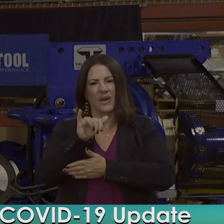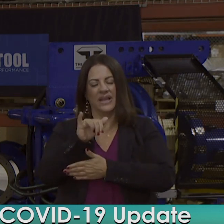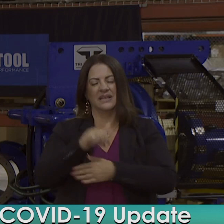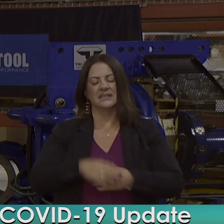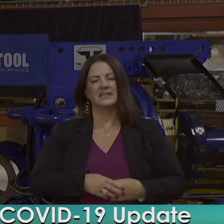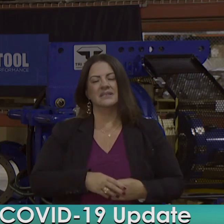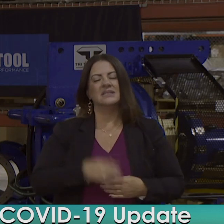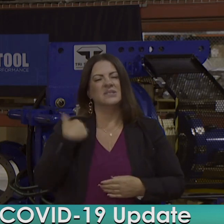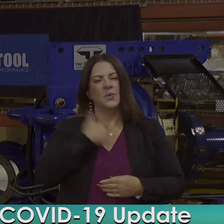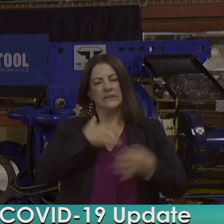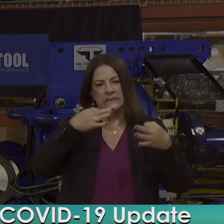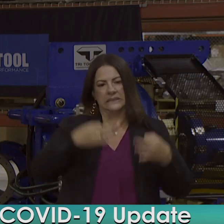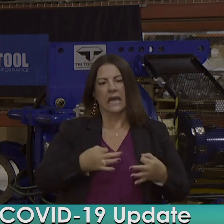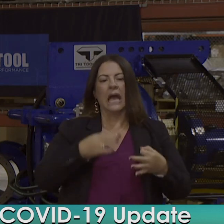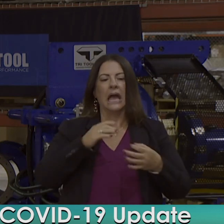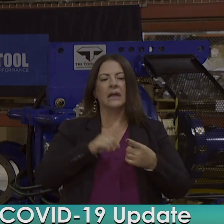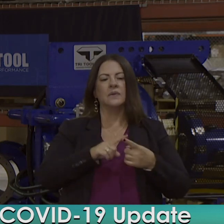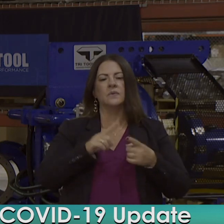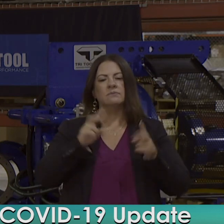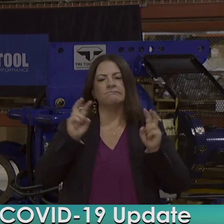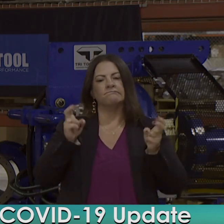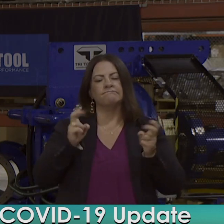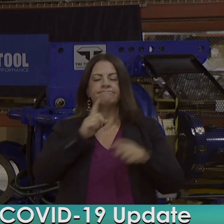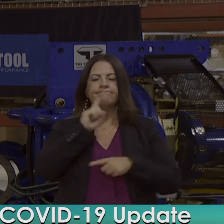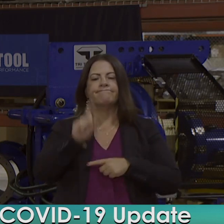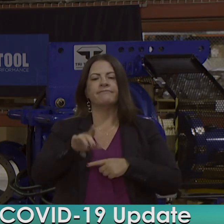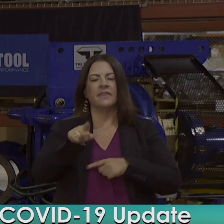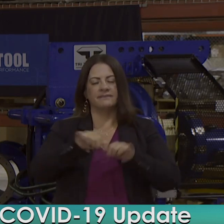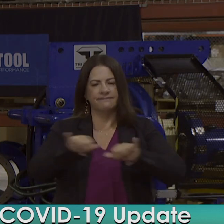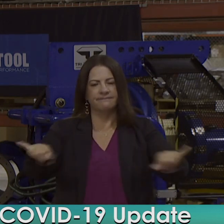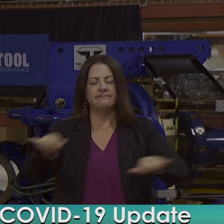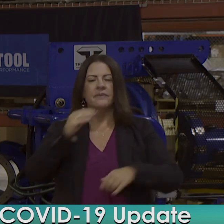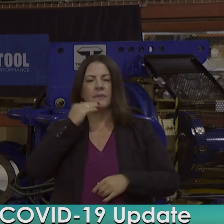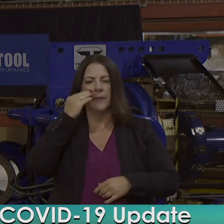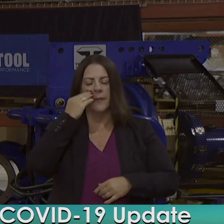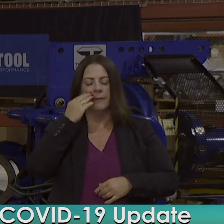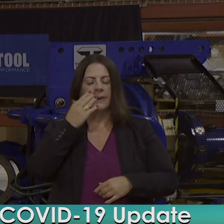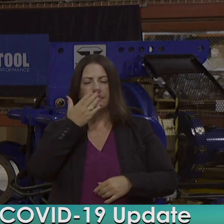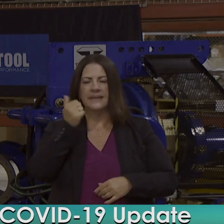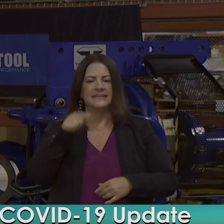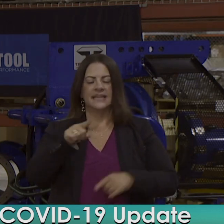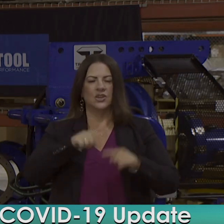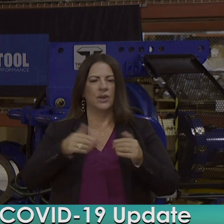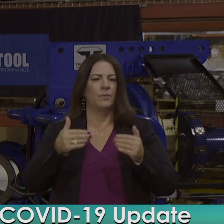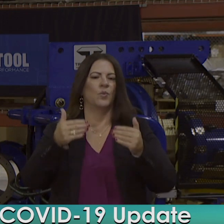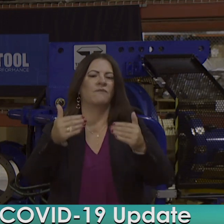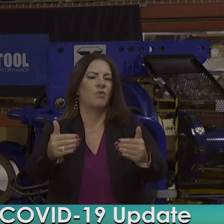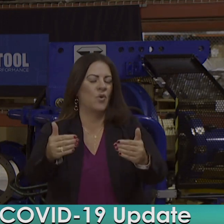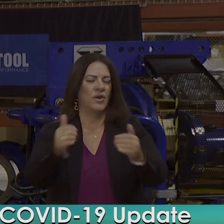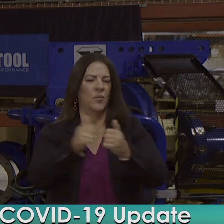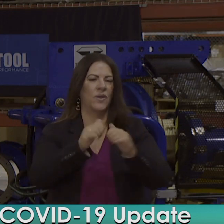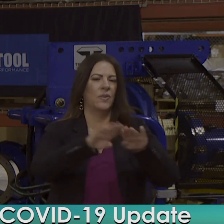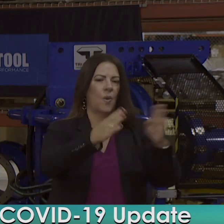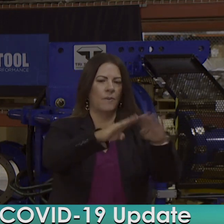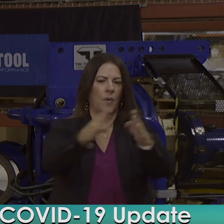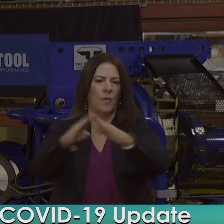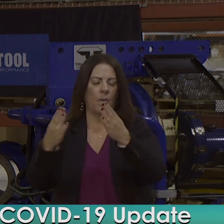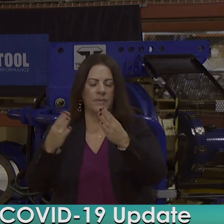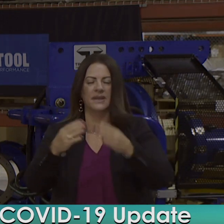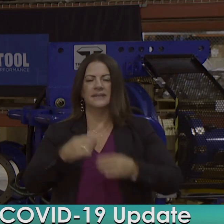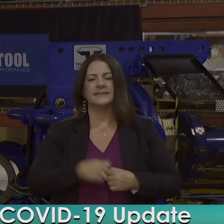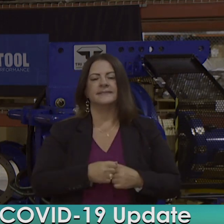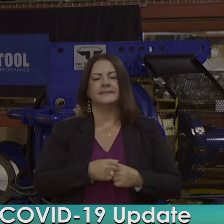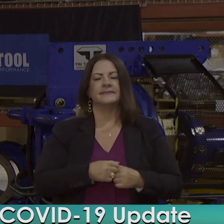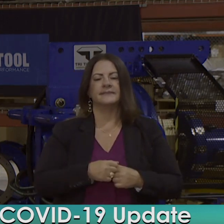dial back as it relates to their efforts. Remember, they never moved forward as far as other parts of the